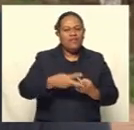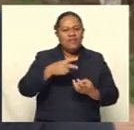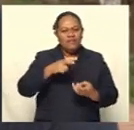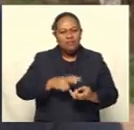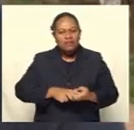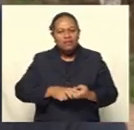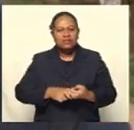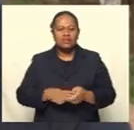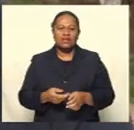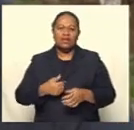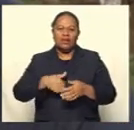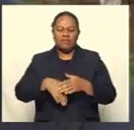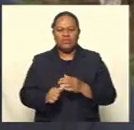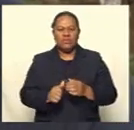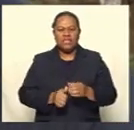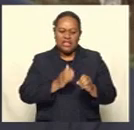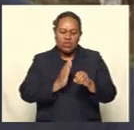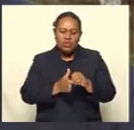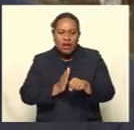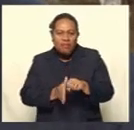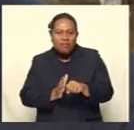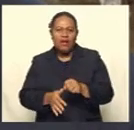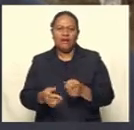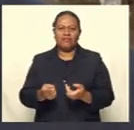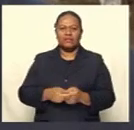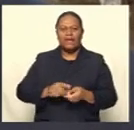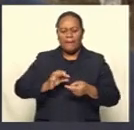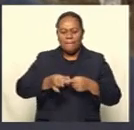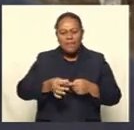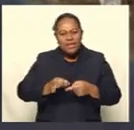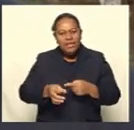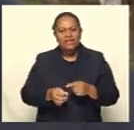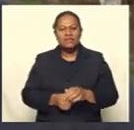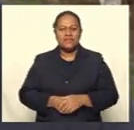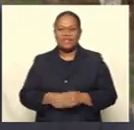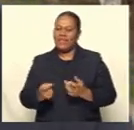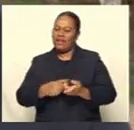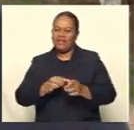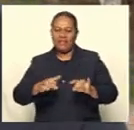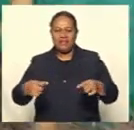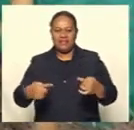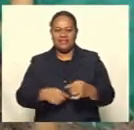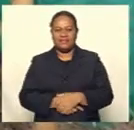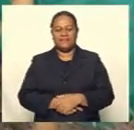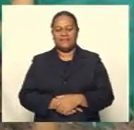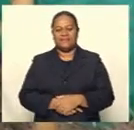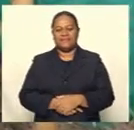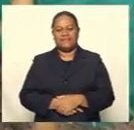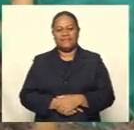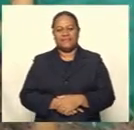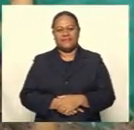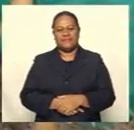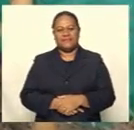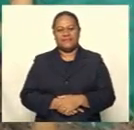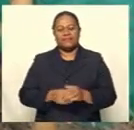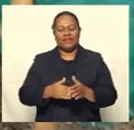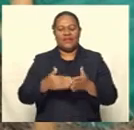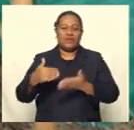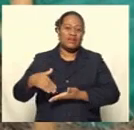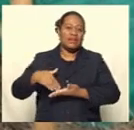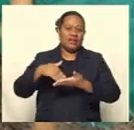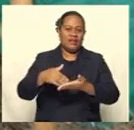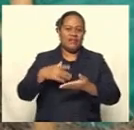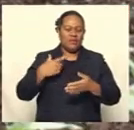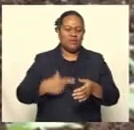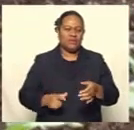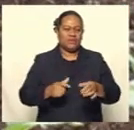mostly cucumbers, cabbage, corn, beans, tomatoes and chilies. With the help of Live and Learn through their